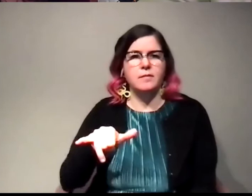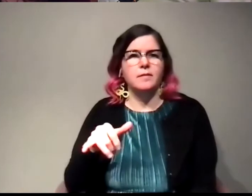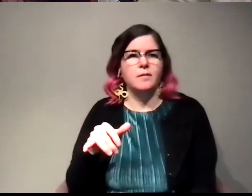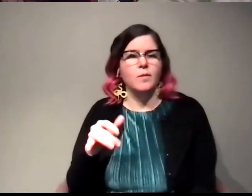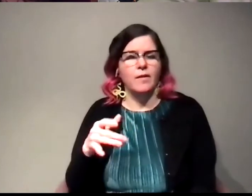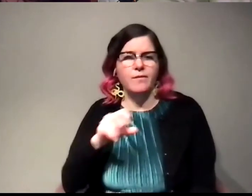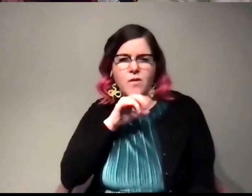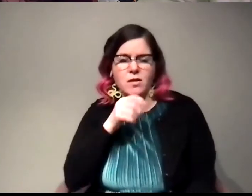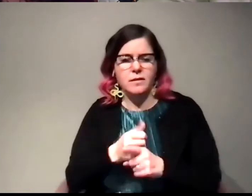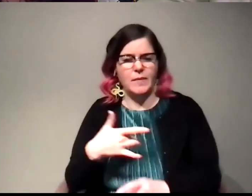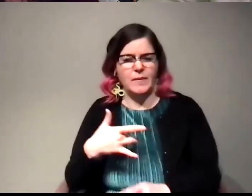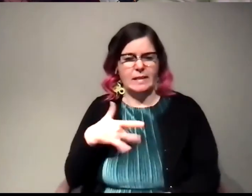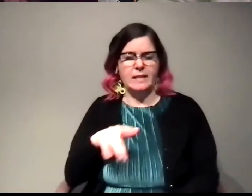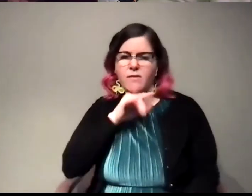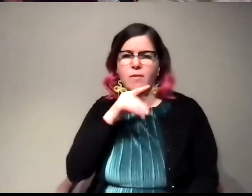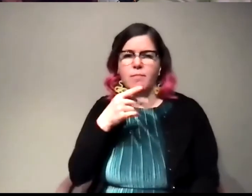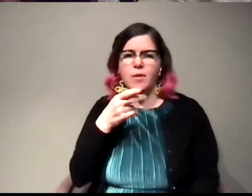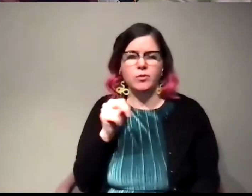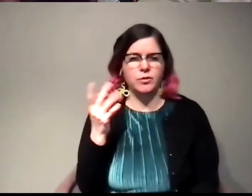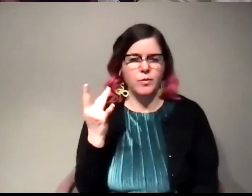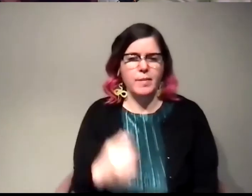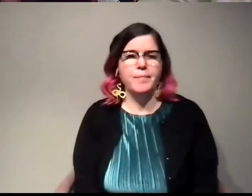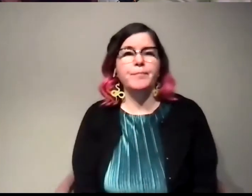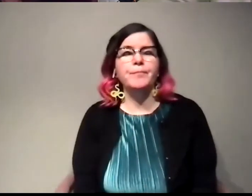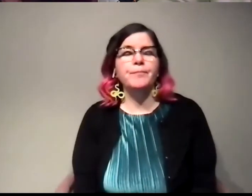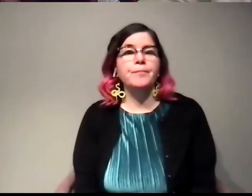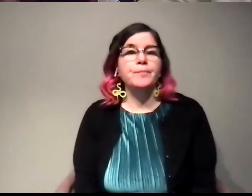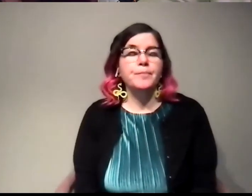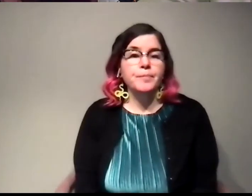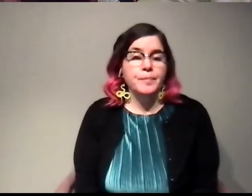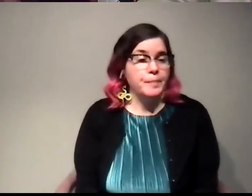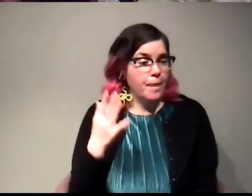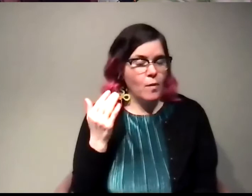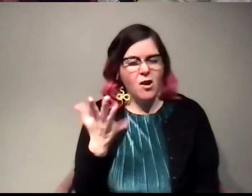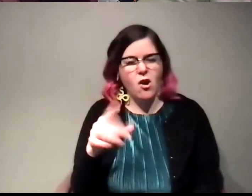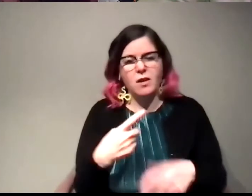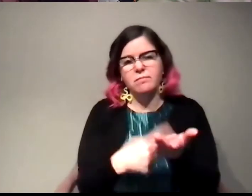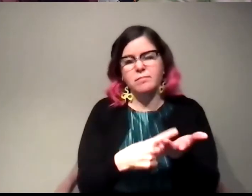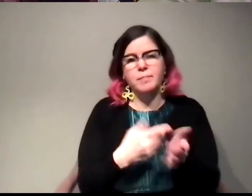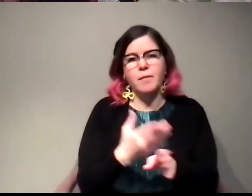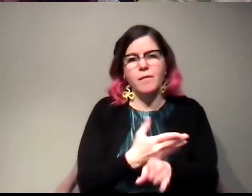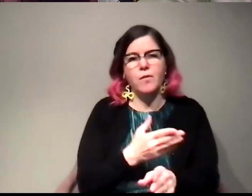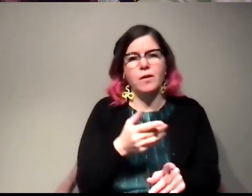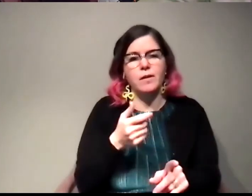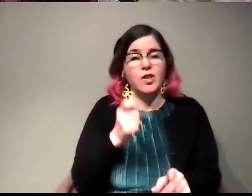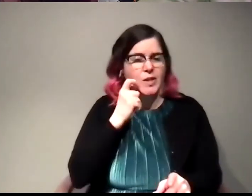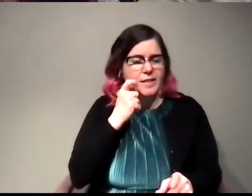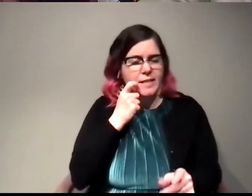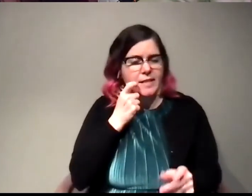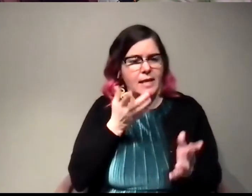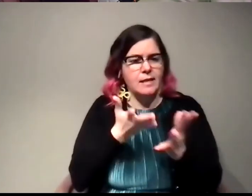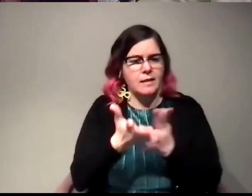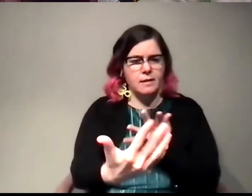pollution? So frogs are really sensitive to pollution because we touched on a little earlier, they have really, really porous skin.